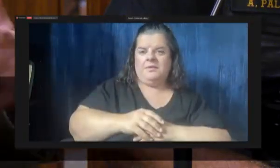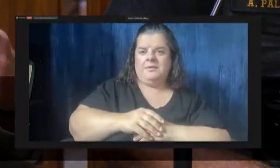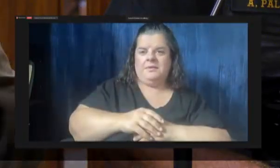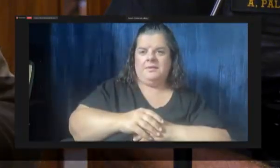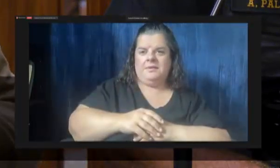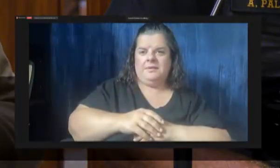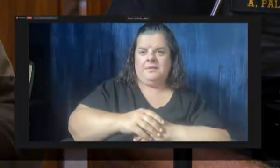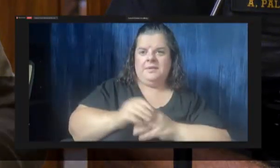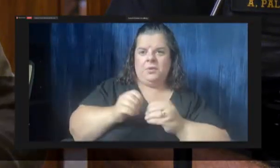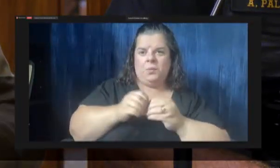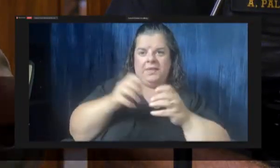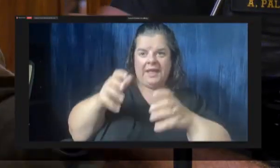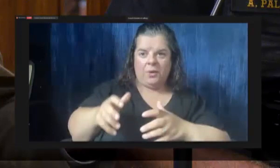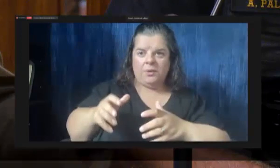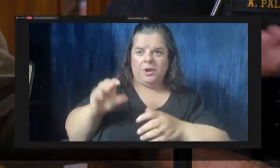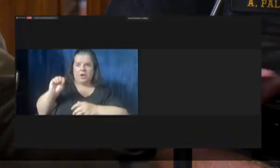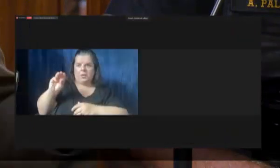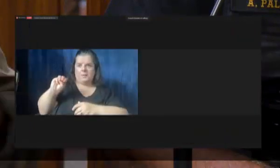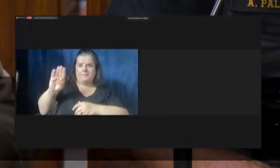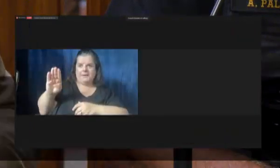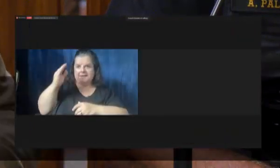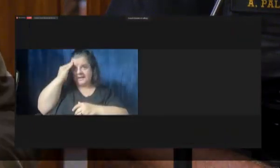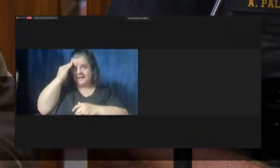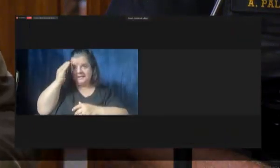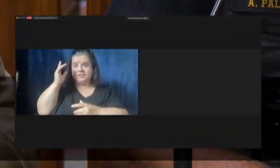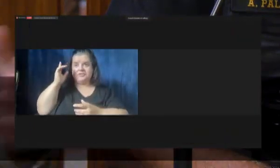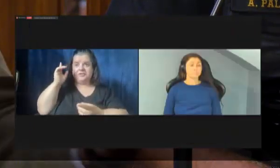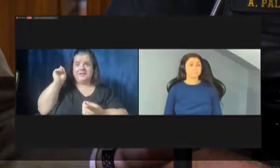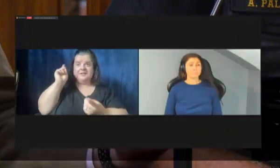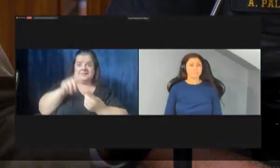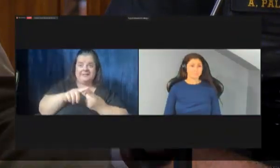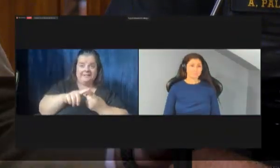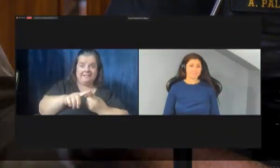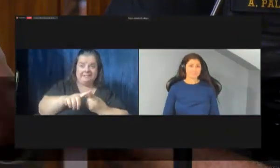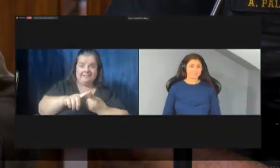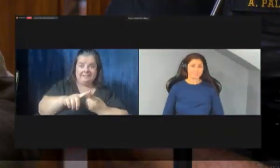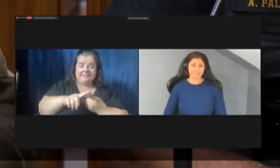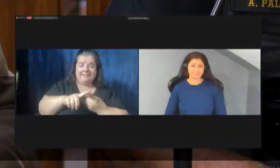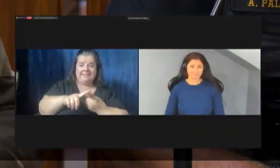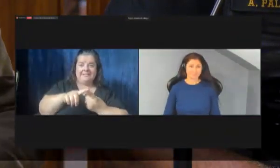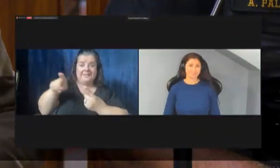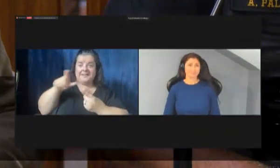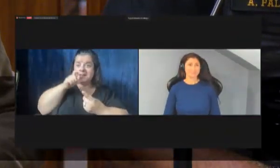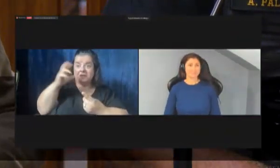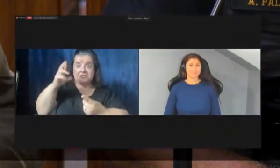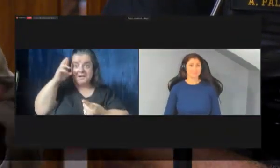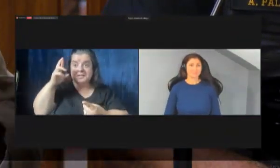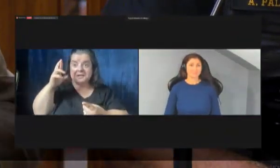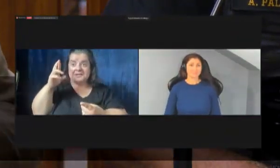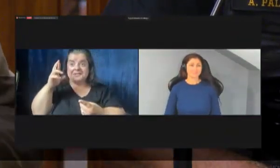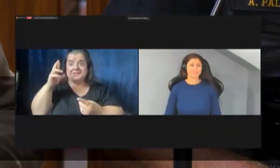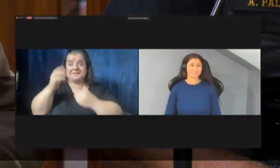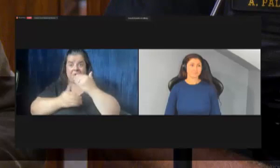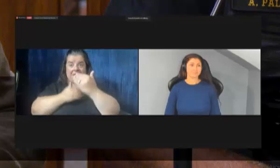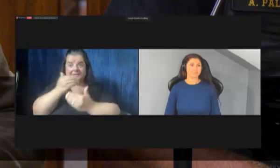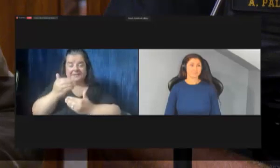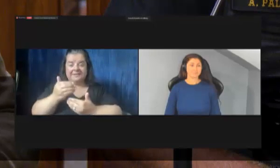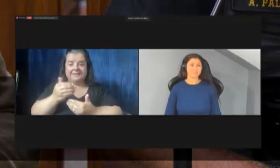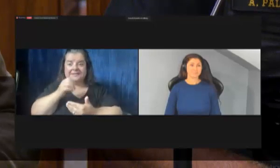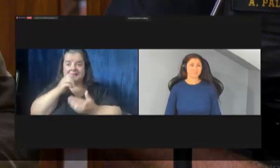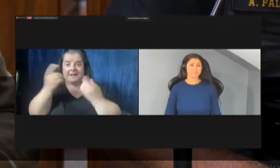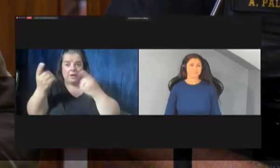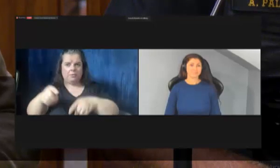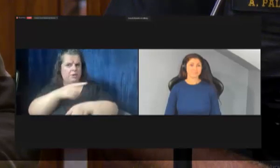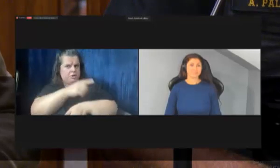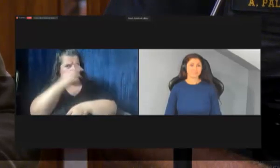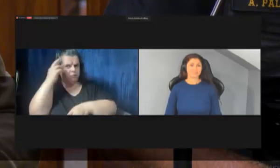without OMB's knowledge until and them not realizing the procurement process. So that was... You do realize council can